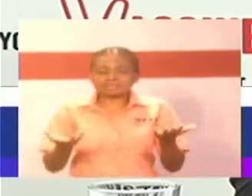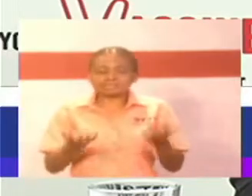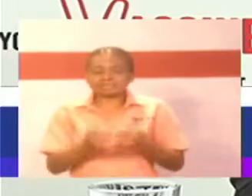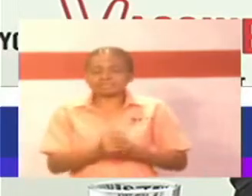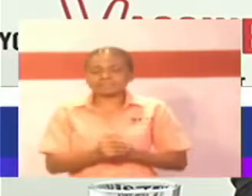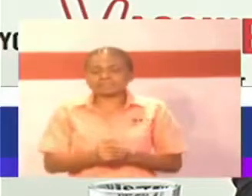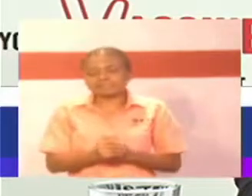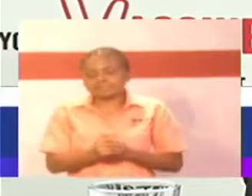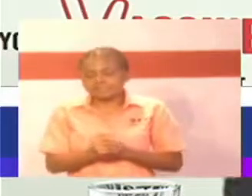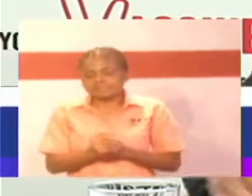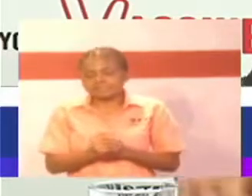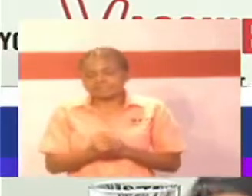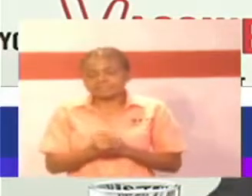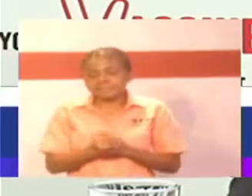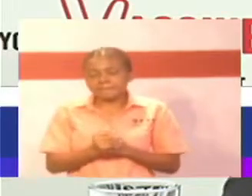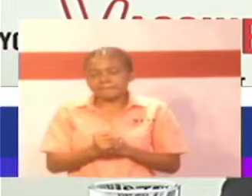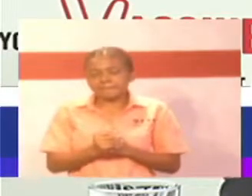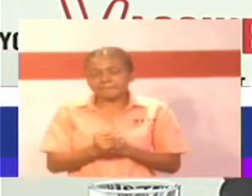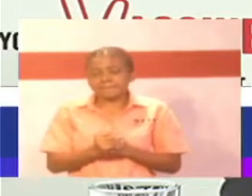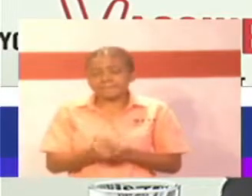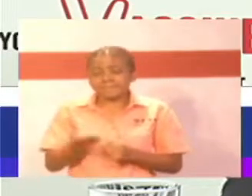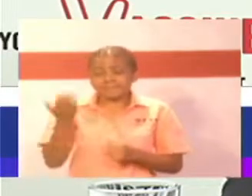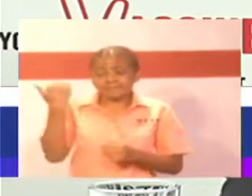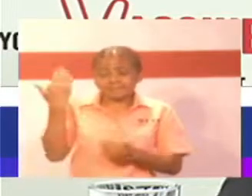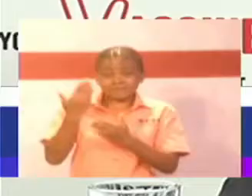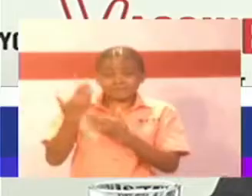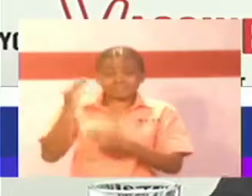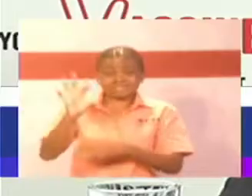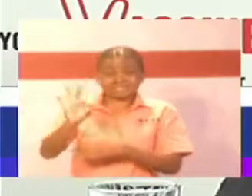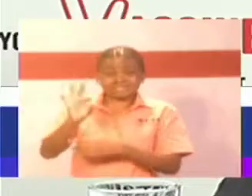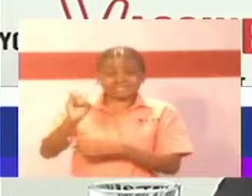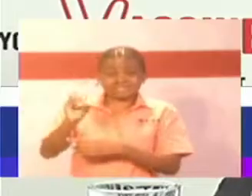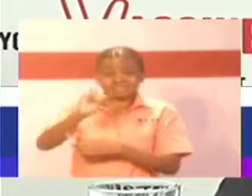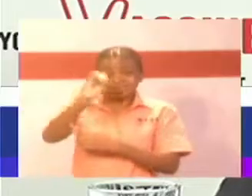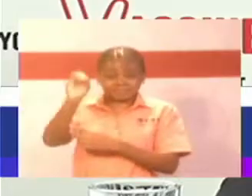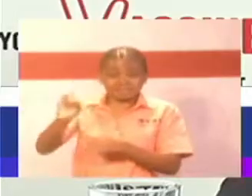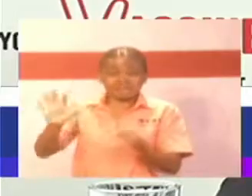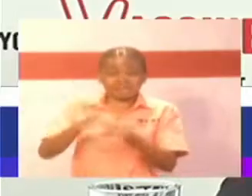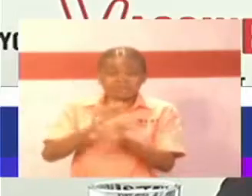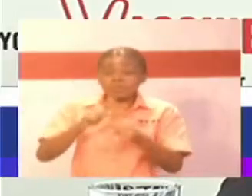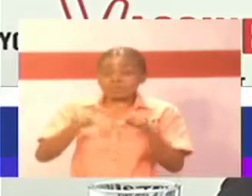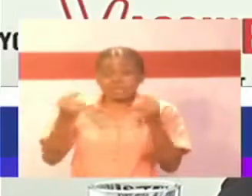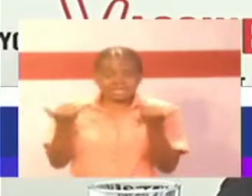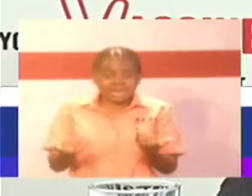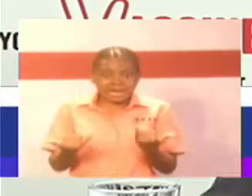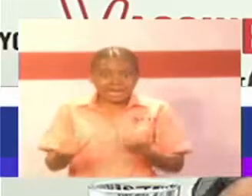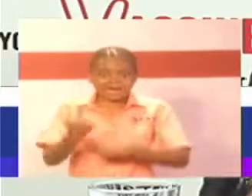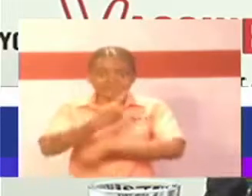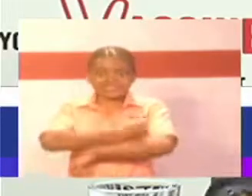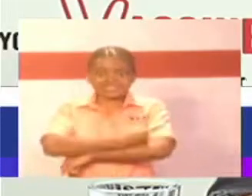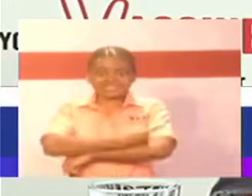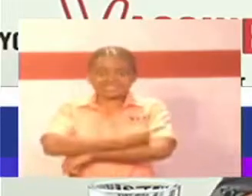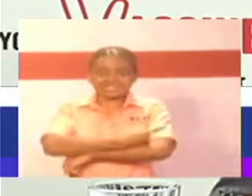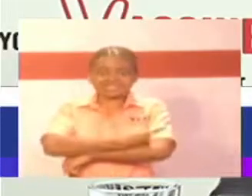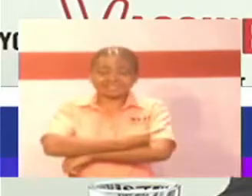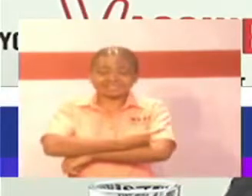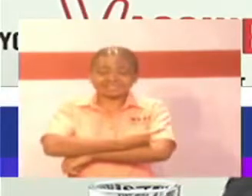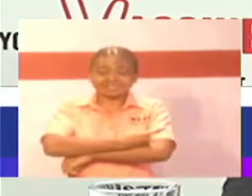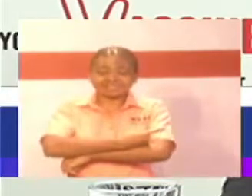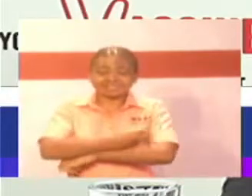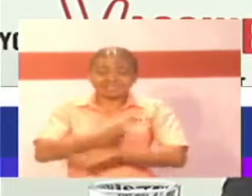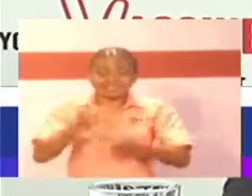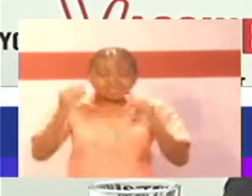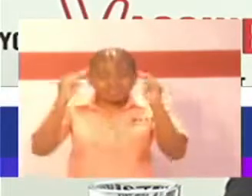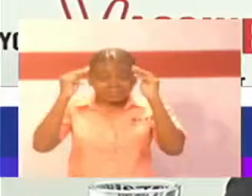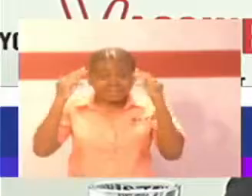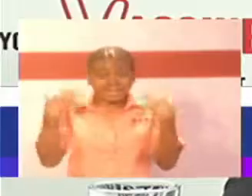approximately 90% filled. Today, the 25th of October 2021, the Ministry of Health